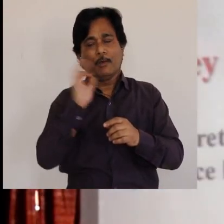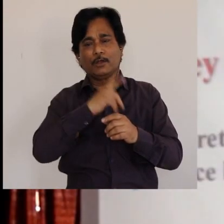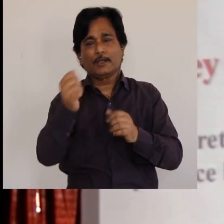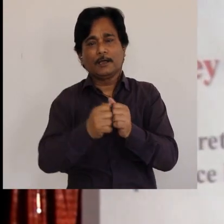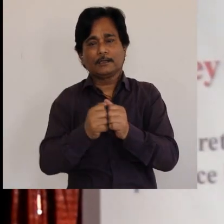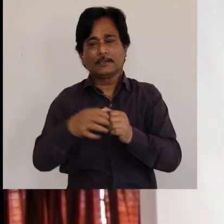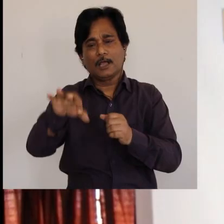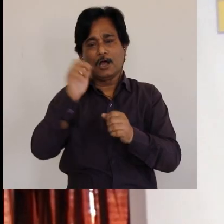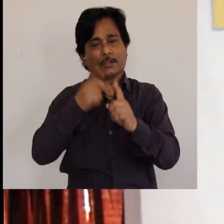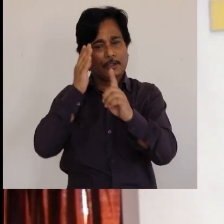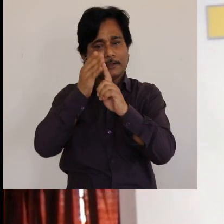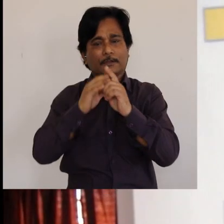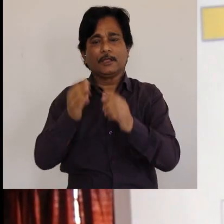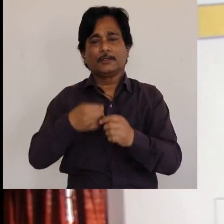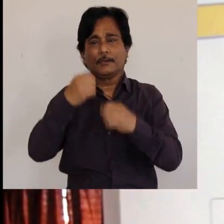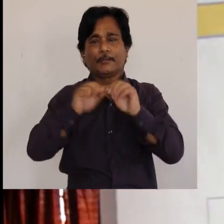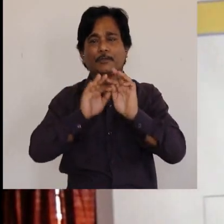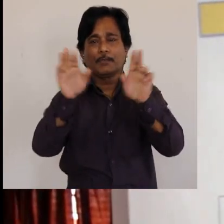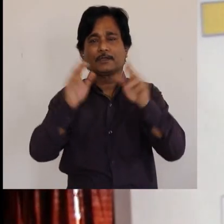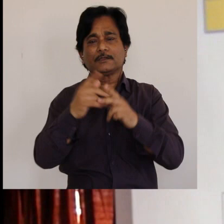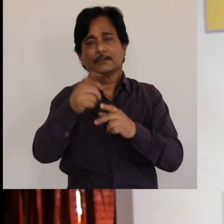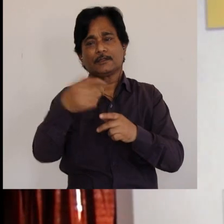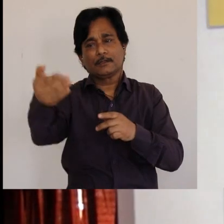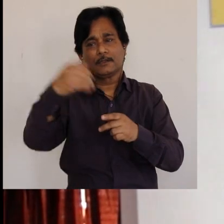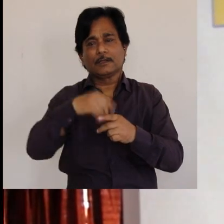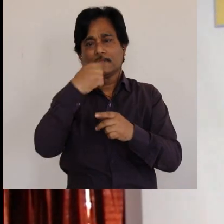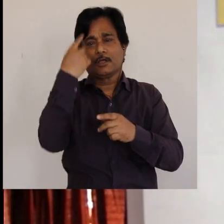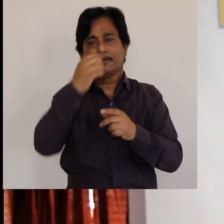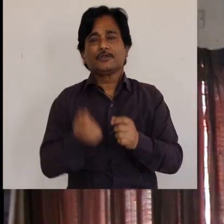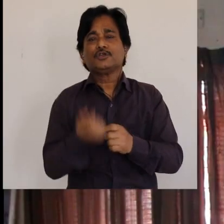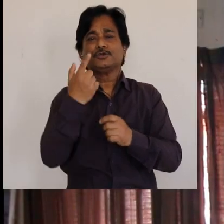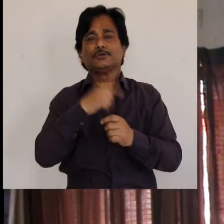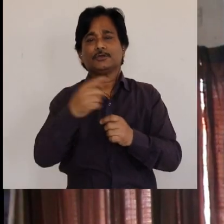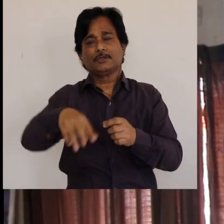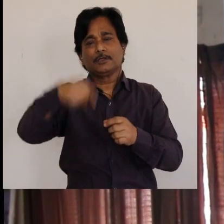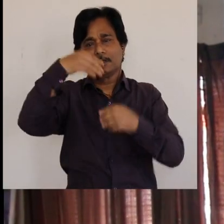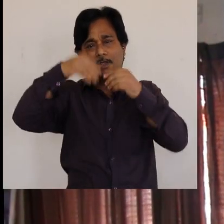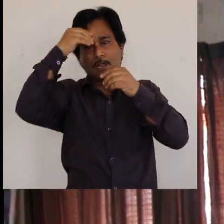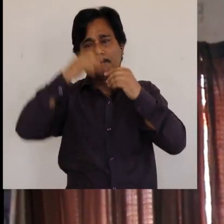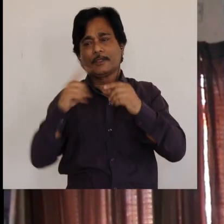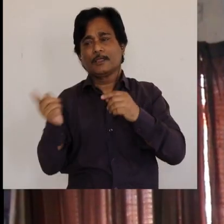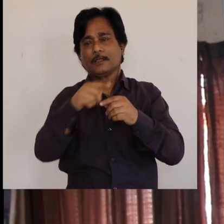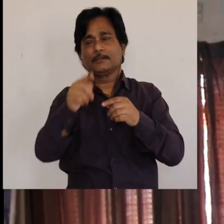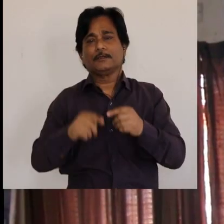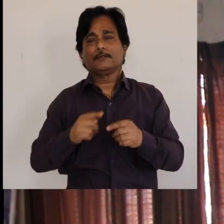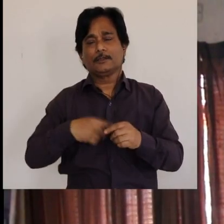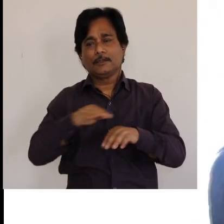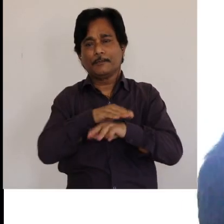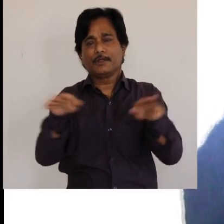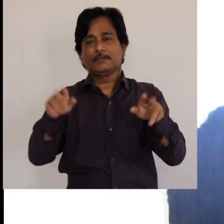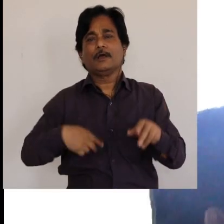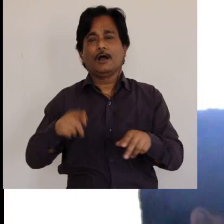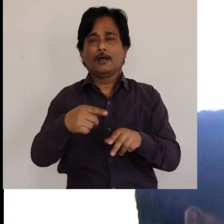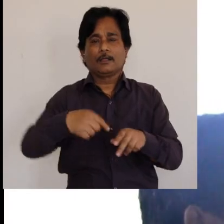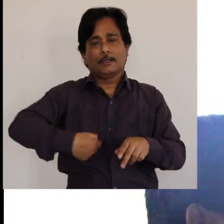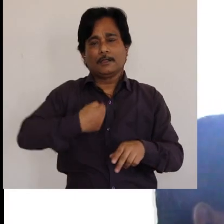good practices. The objective of these presentations was to give the participants an opportunity to learn from each other so that they can replicate